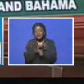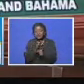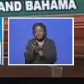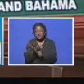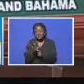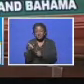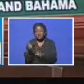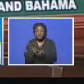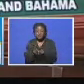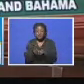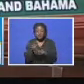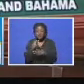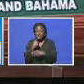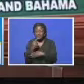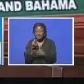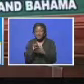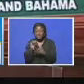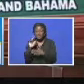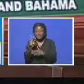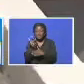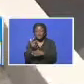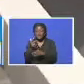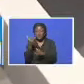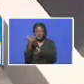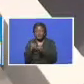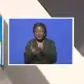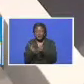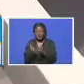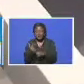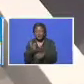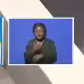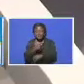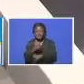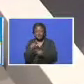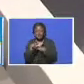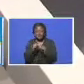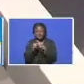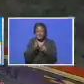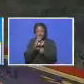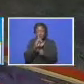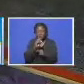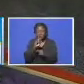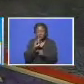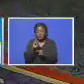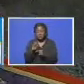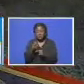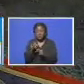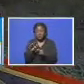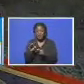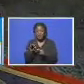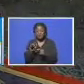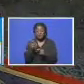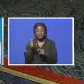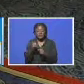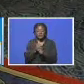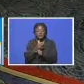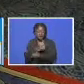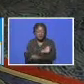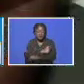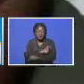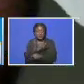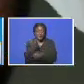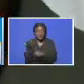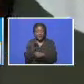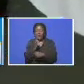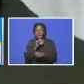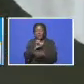Wells also revealed that the third and final doses of the AstraZeneca COVID vaccine are expected in country by the end of June. That includes